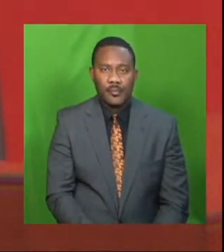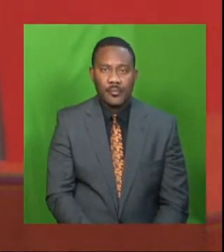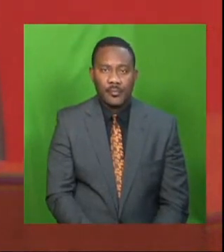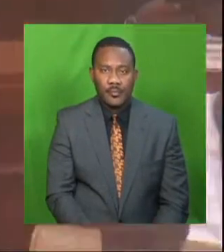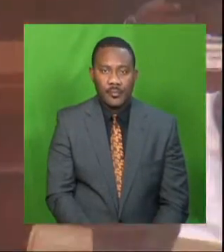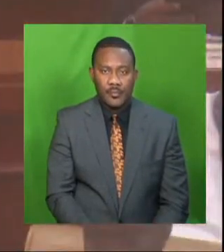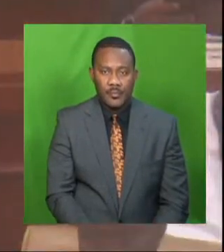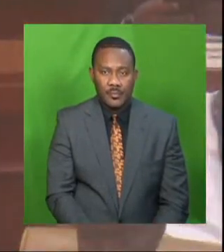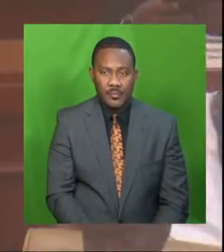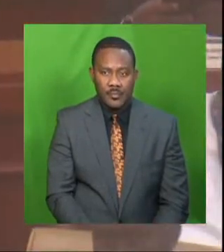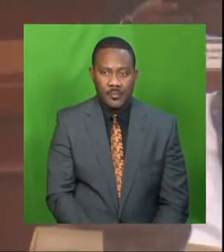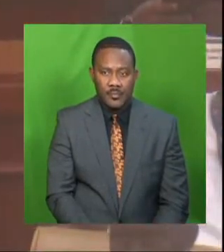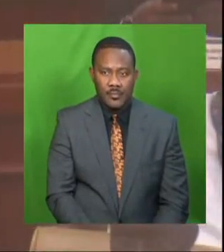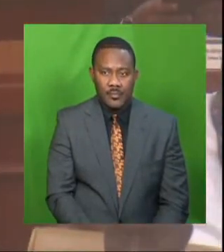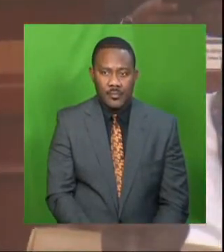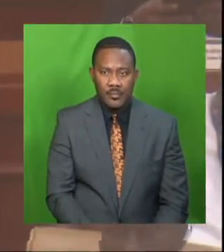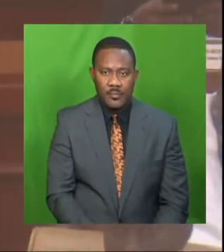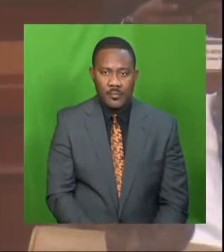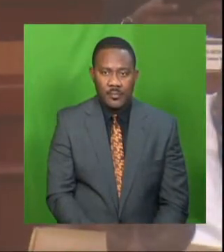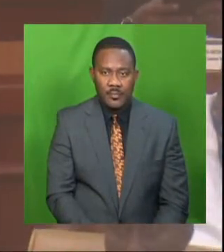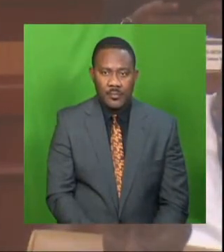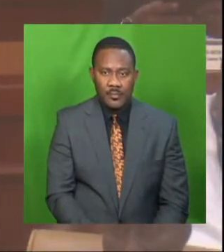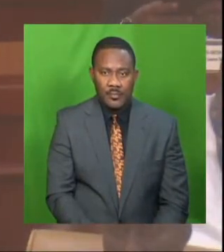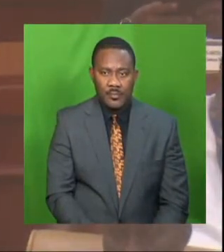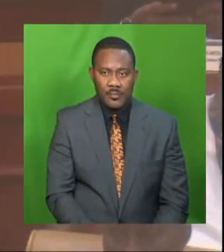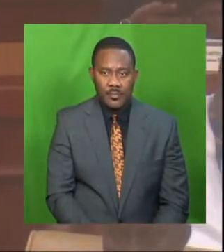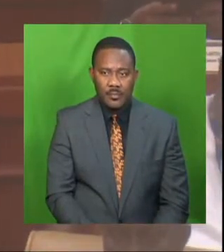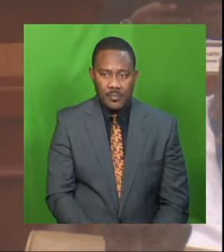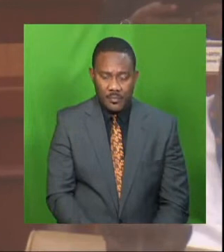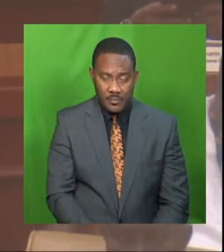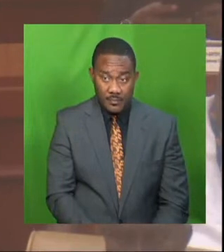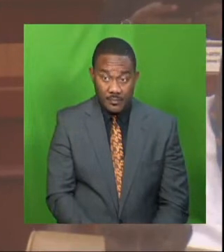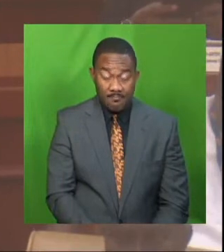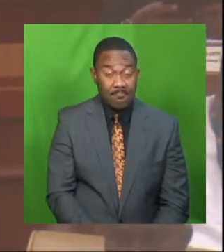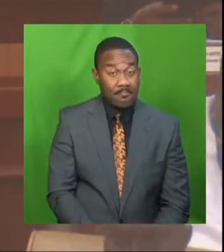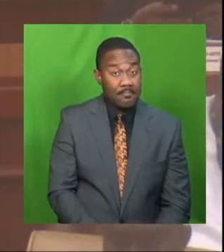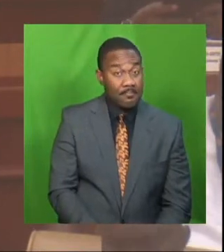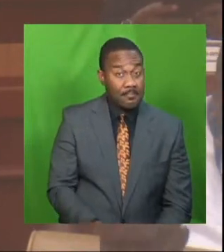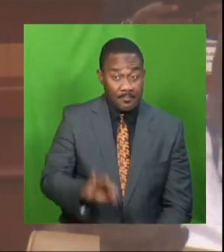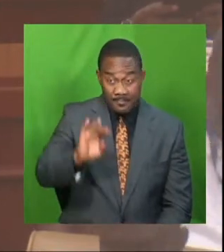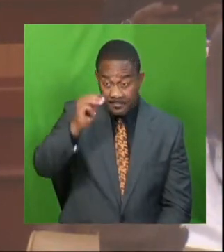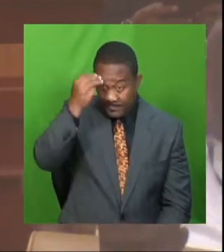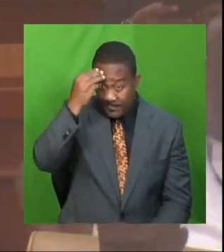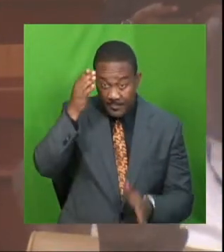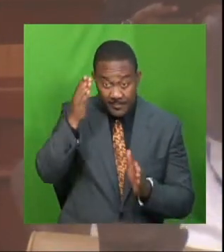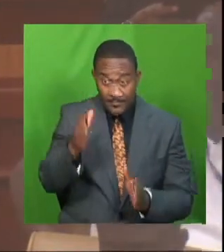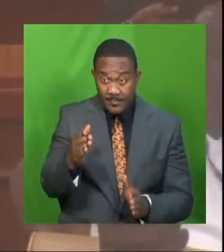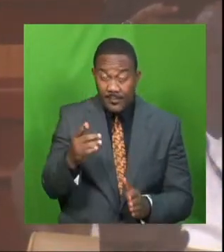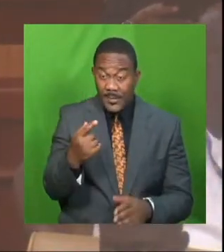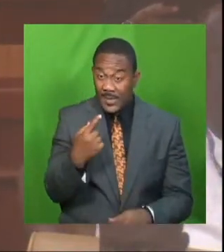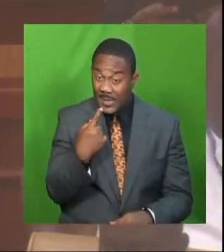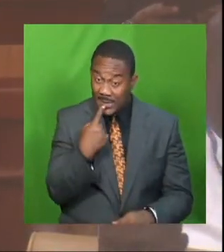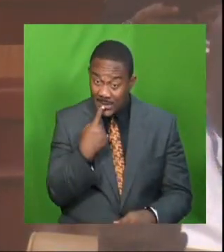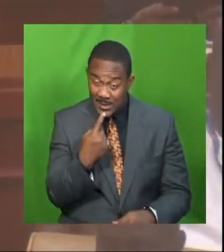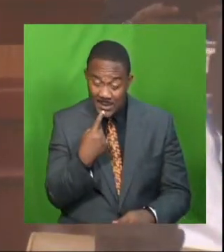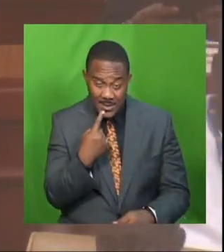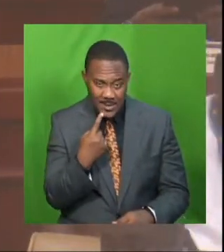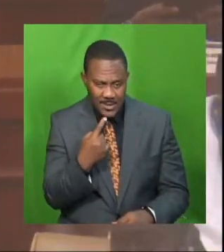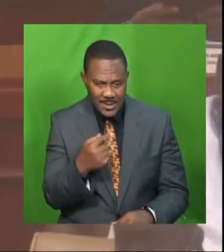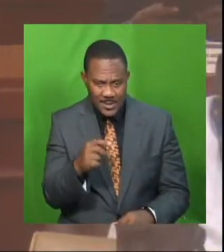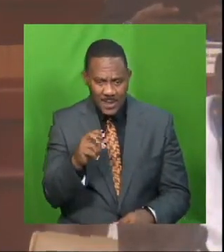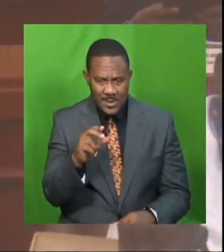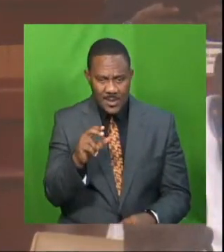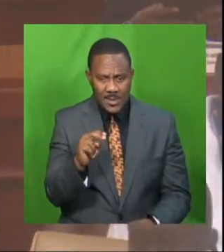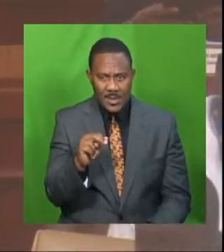In answering the question, the minister indicated that the NMC